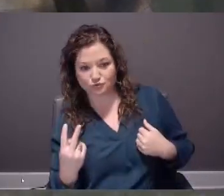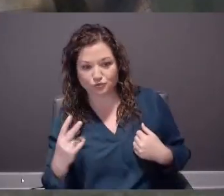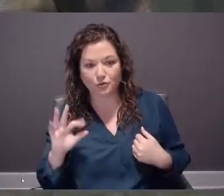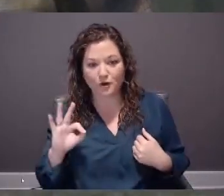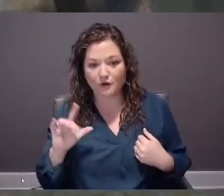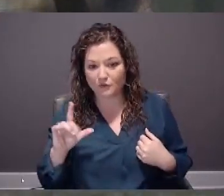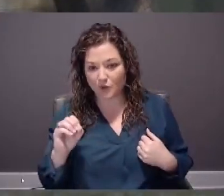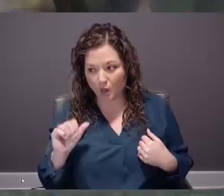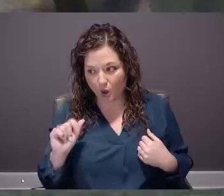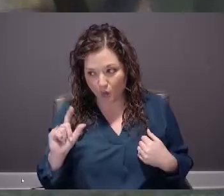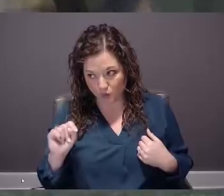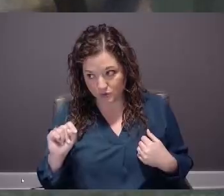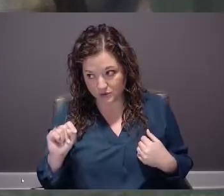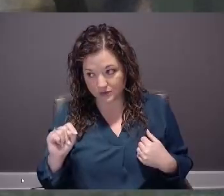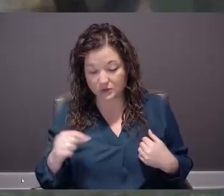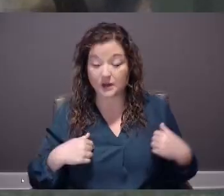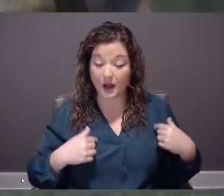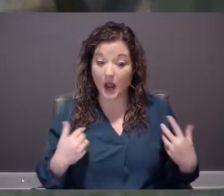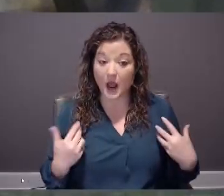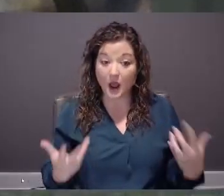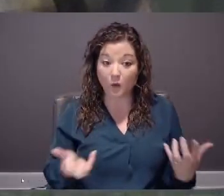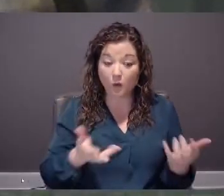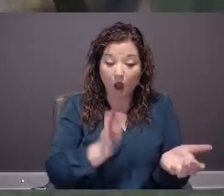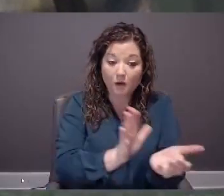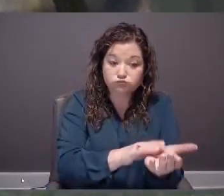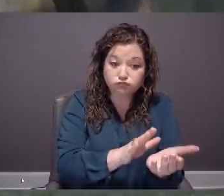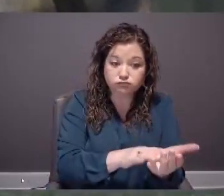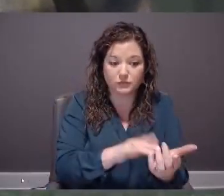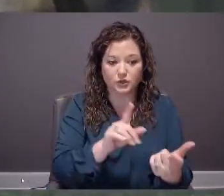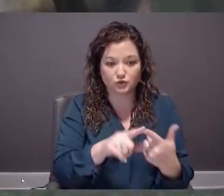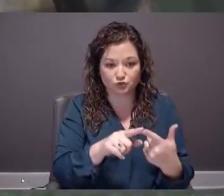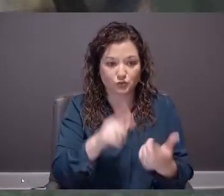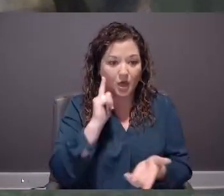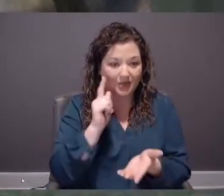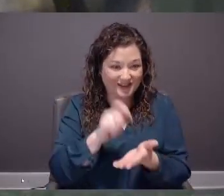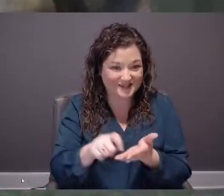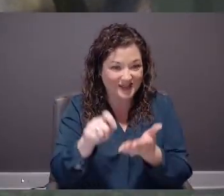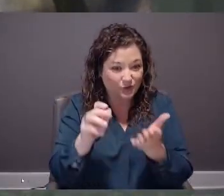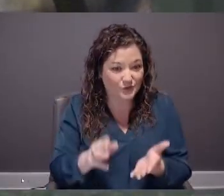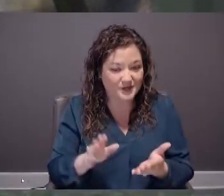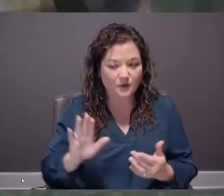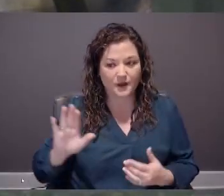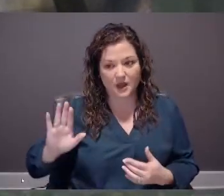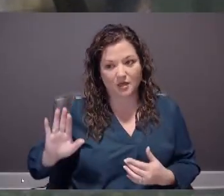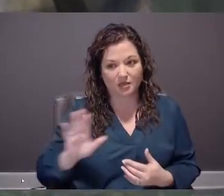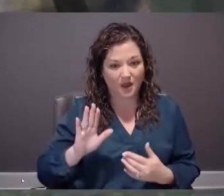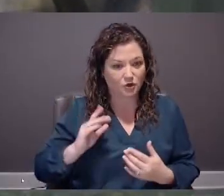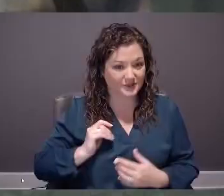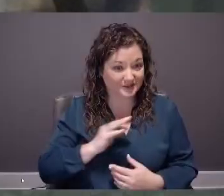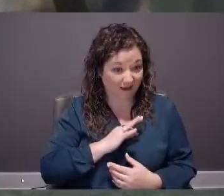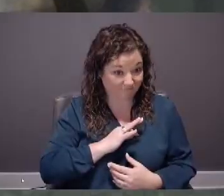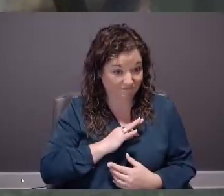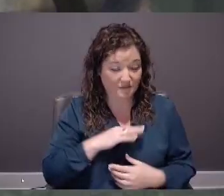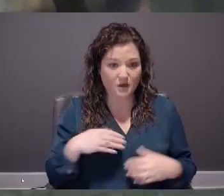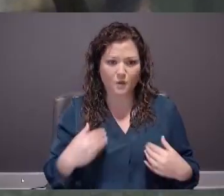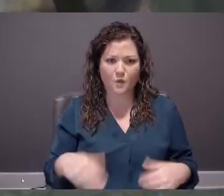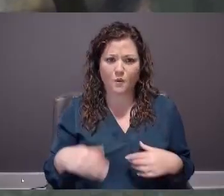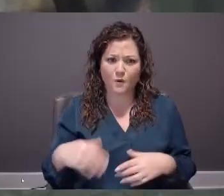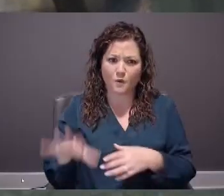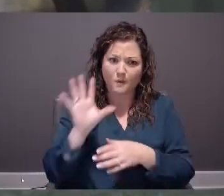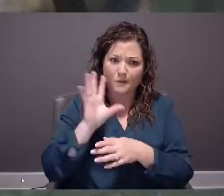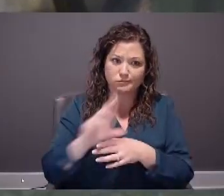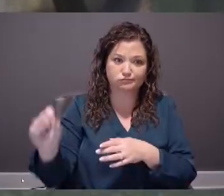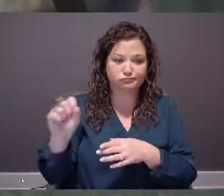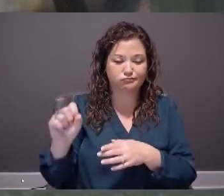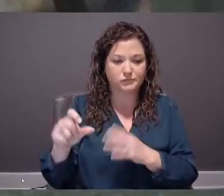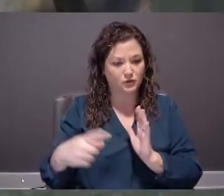to kudos to the City Secretary and her staff. They have been doing an outstanding job for